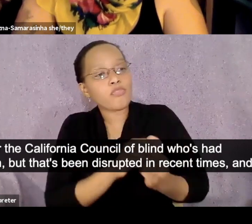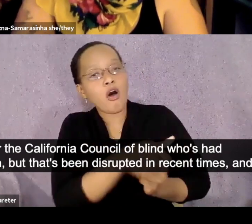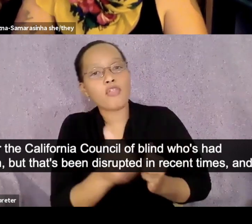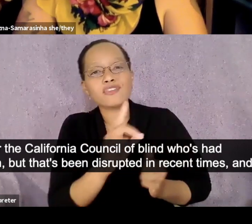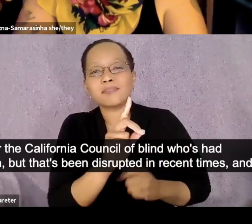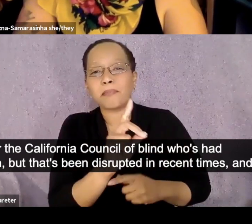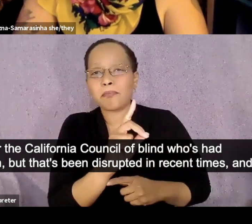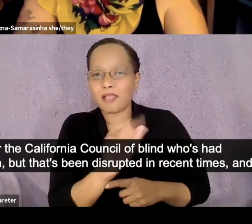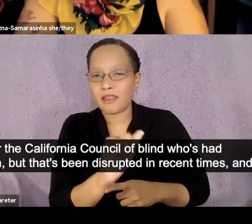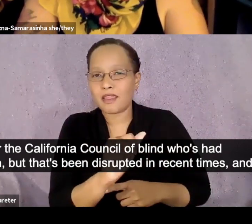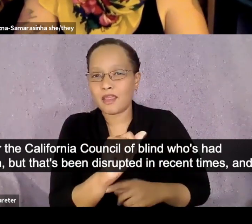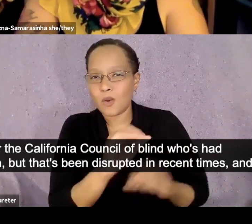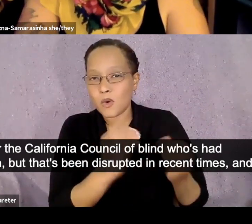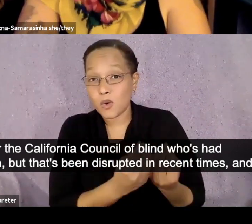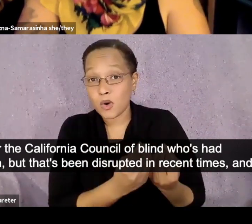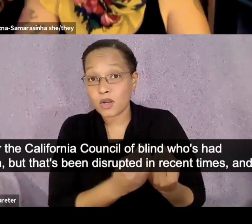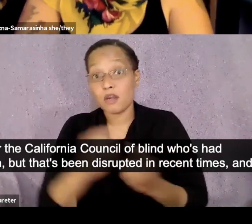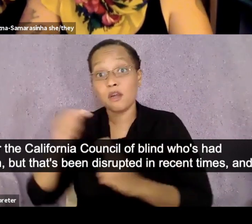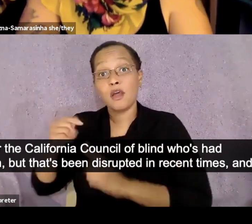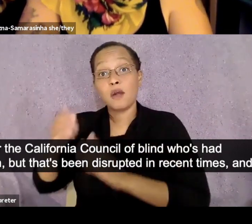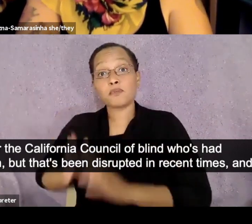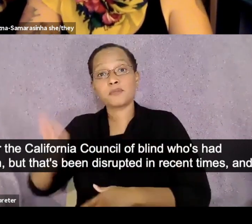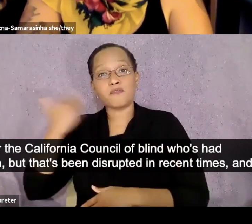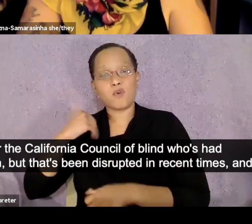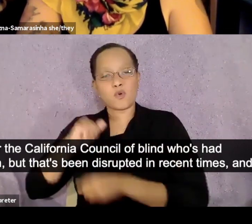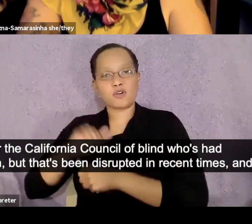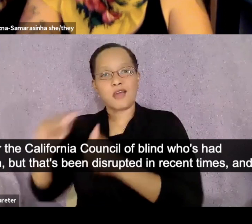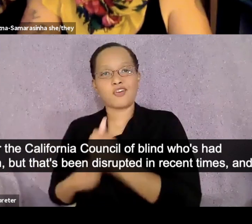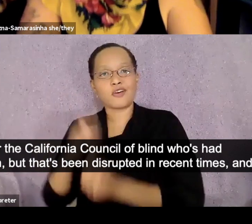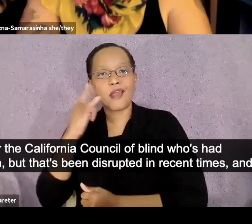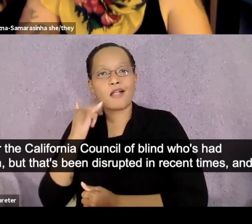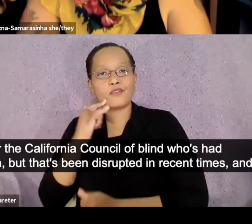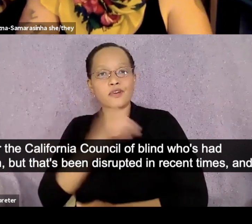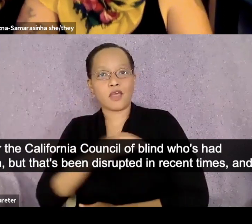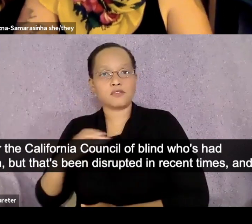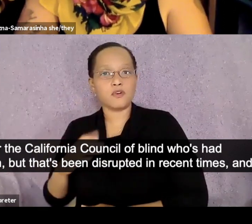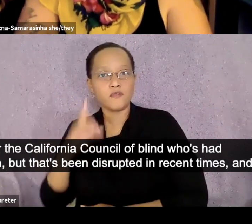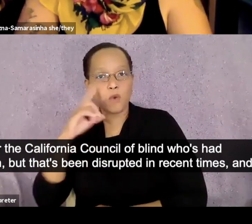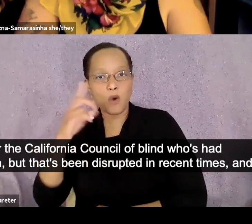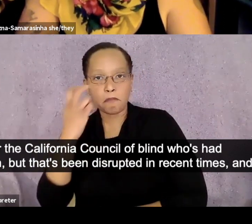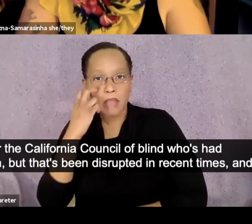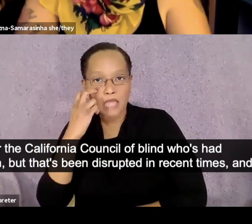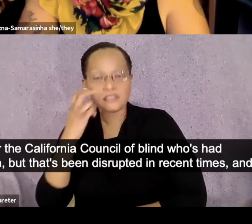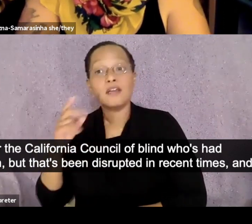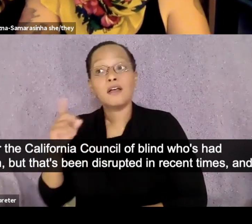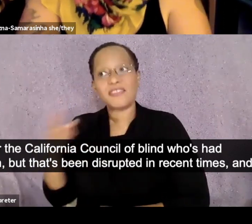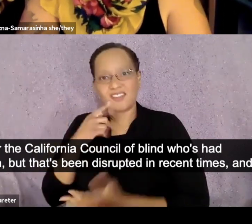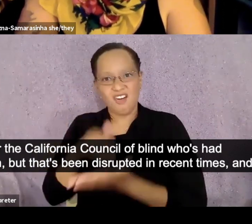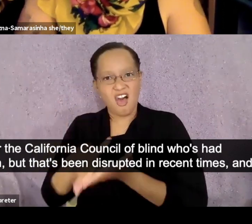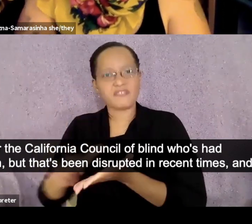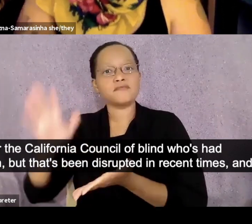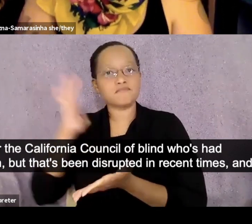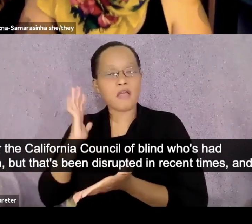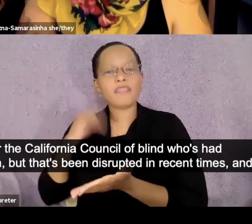asked from somebody who worked for the California Council of the Blind, who said historically there was a lot of working together in collaboration,